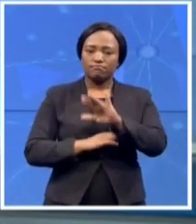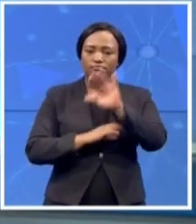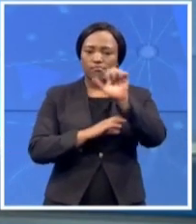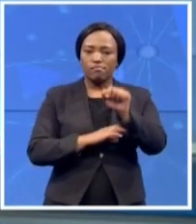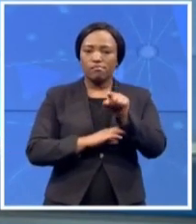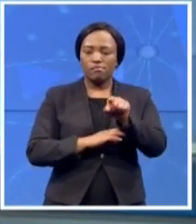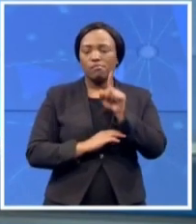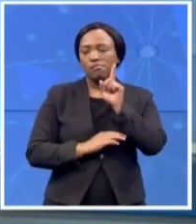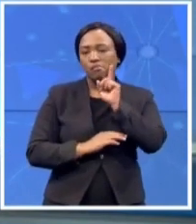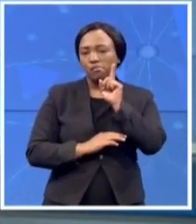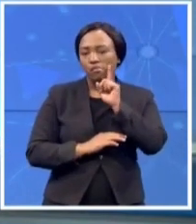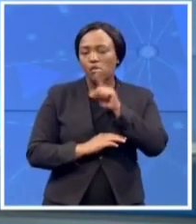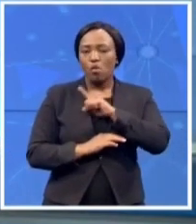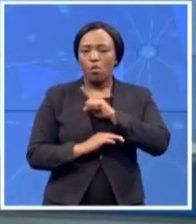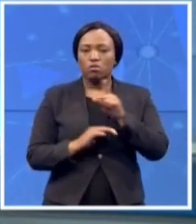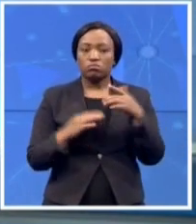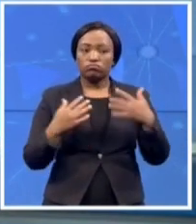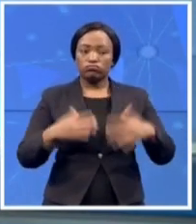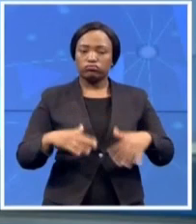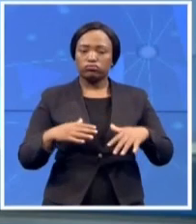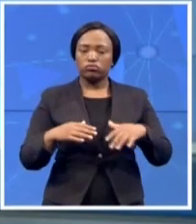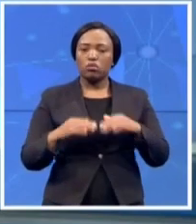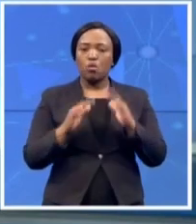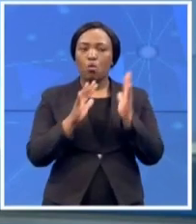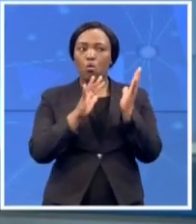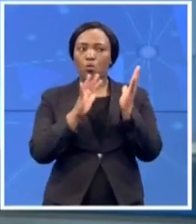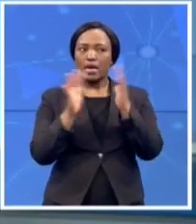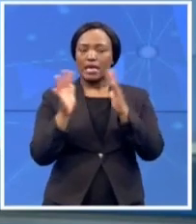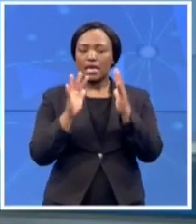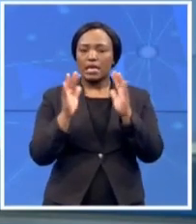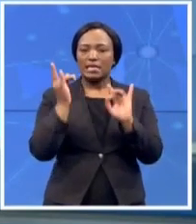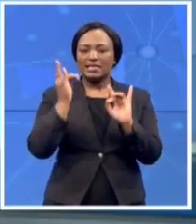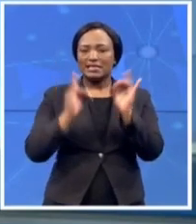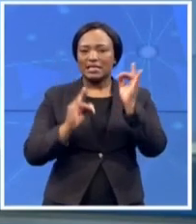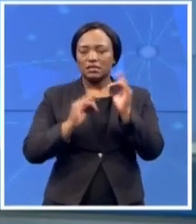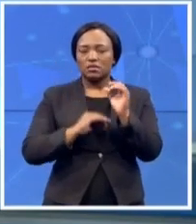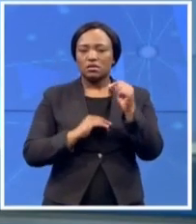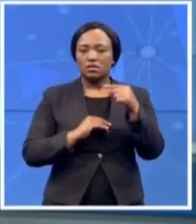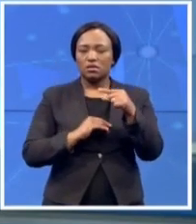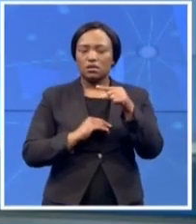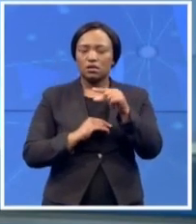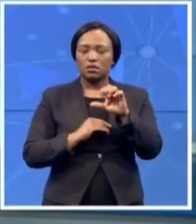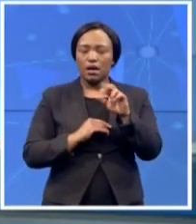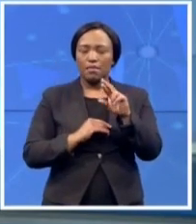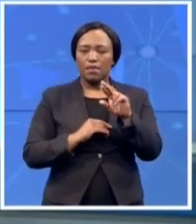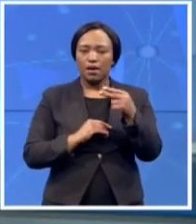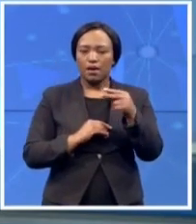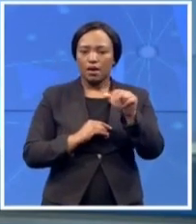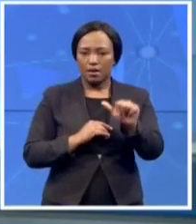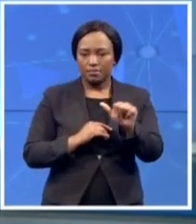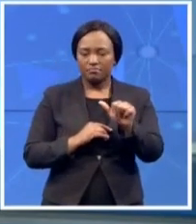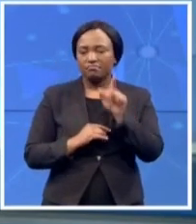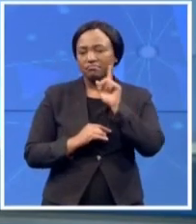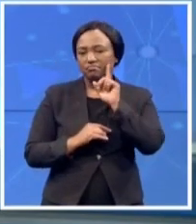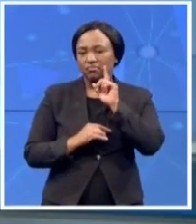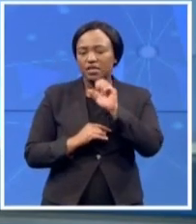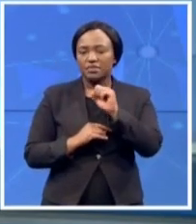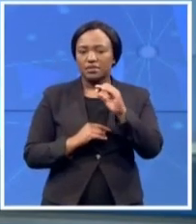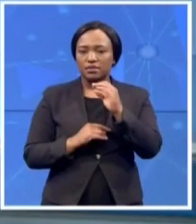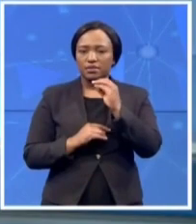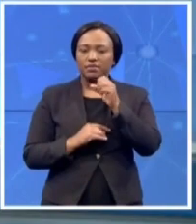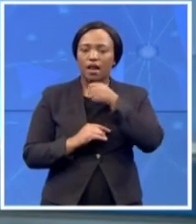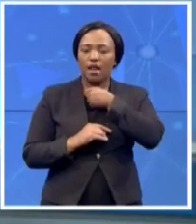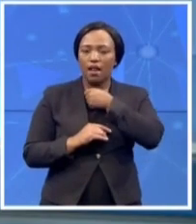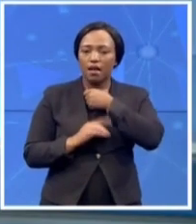windy city of Gqeberha. Let's see how the event is unfolding there in this live crossing to SABC News reporter Lwando Nomoy. A very good morning to you,